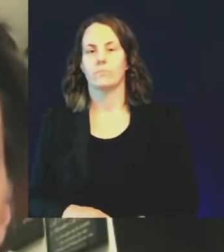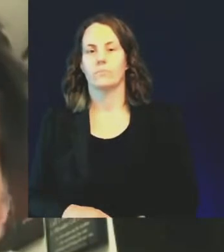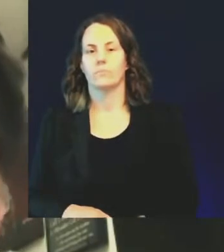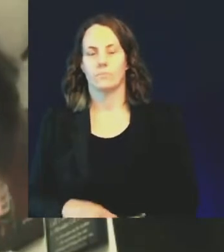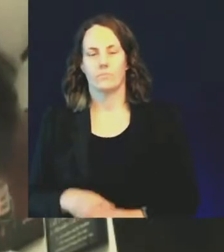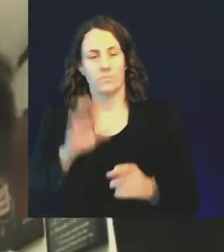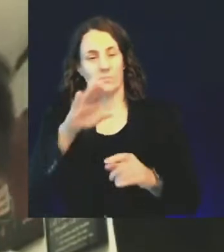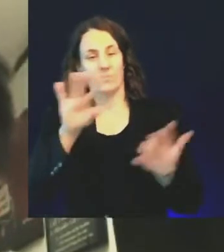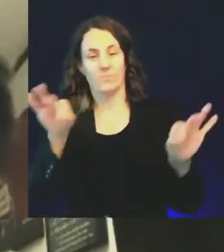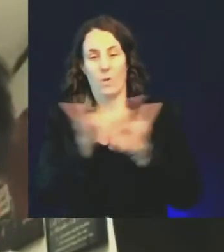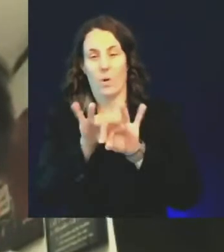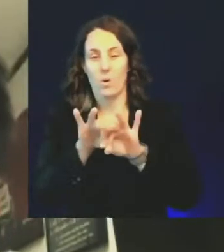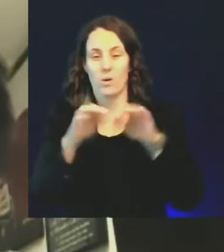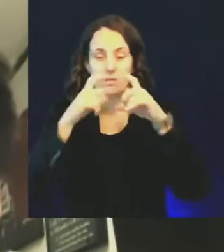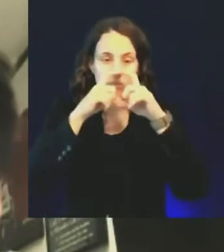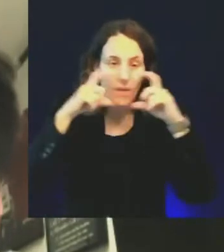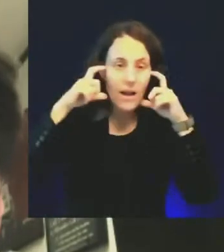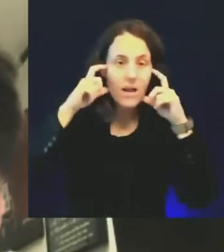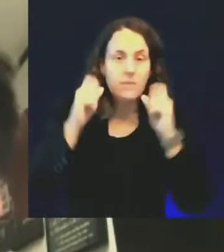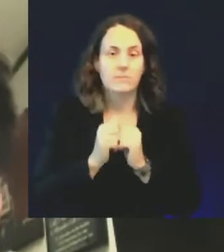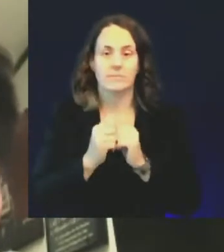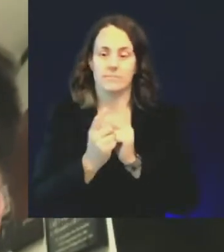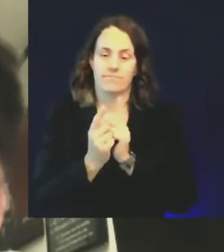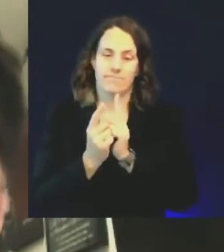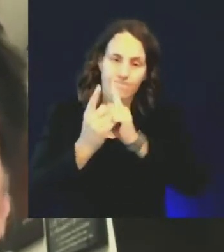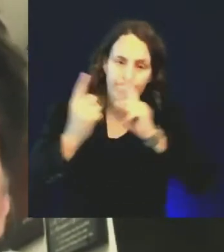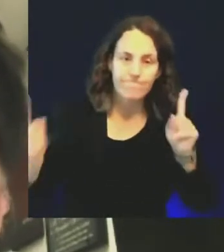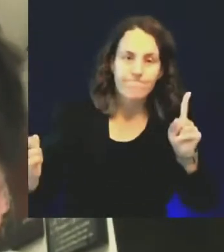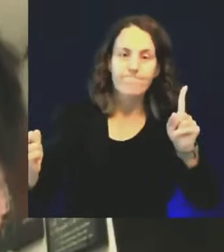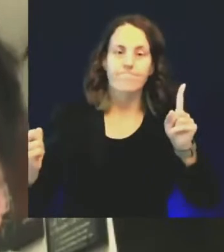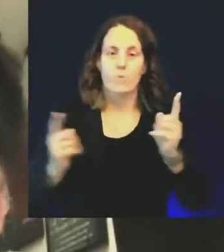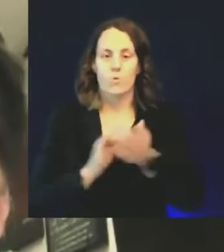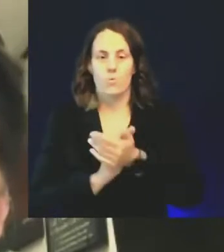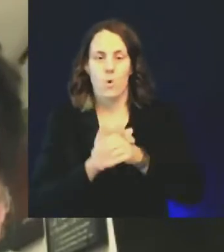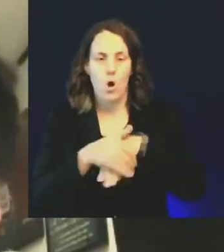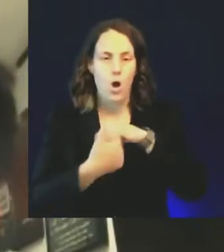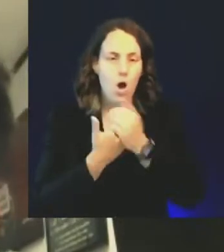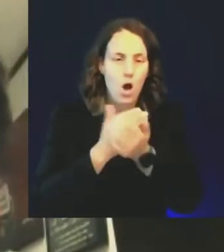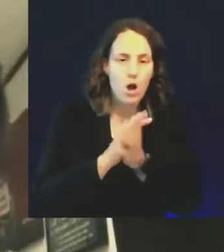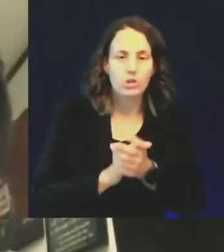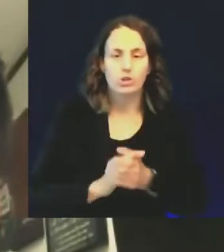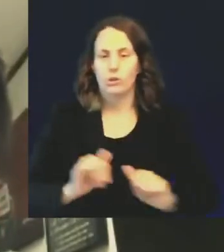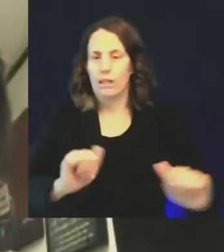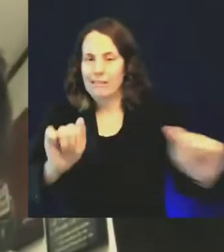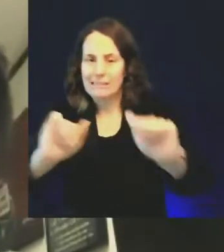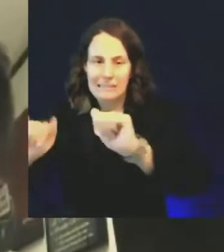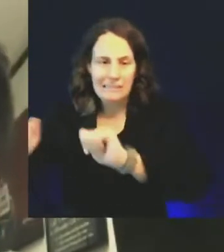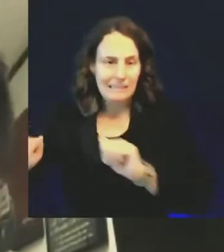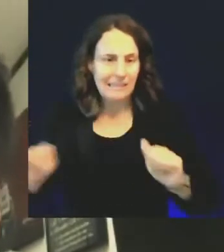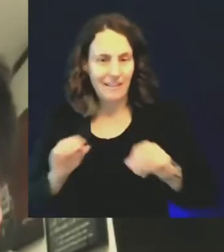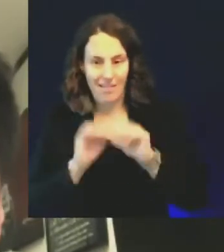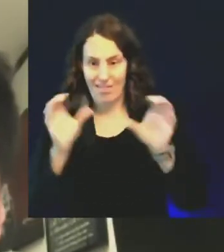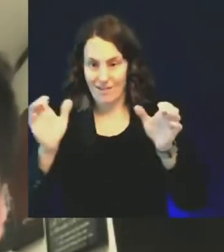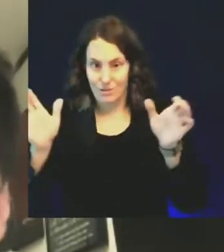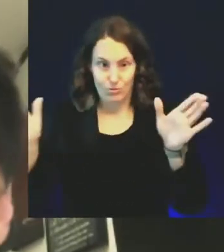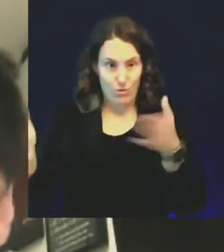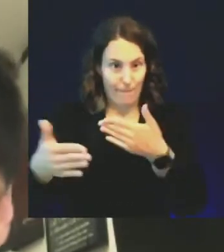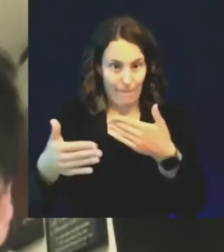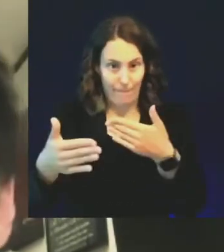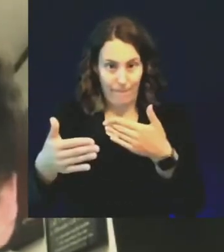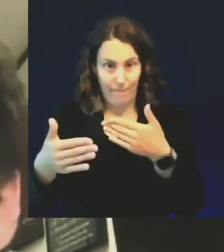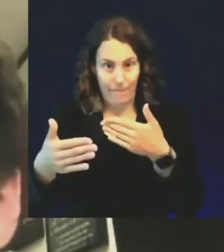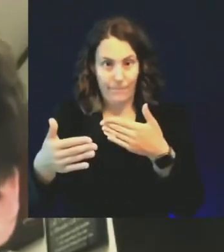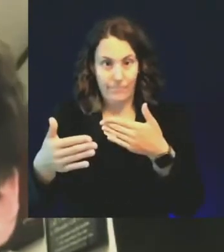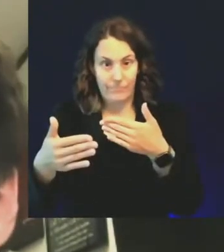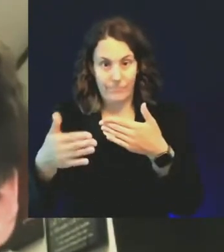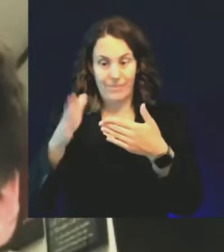and sanitation, that transmission in the school setting, in classroom settings, can be made extremely rare. So that